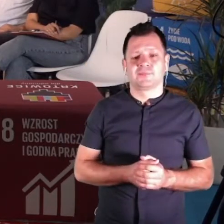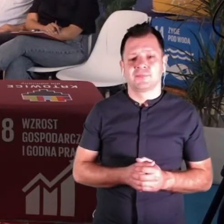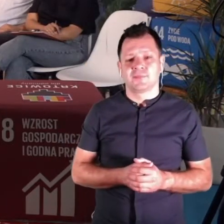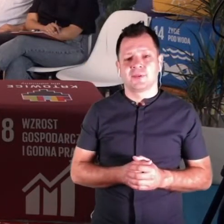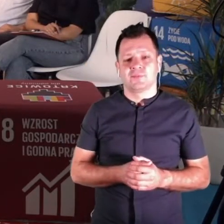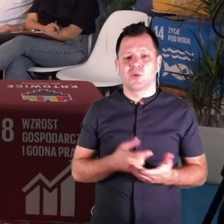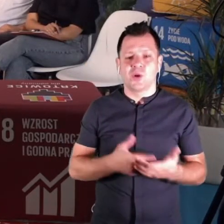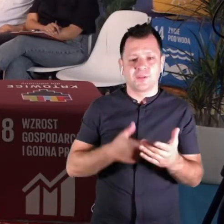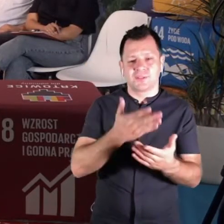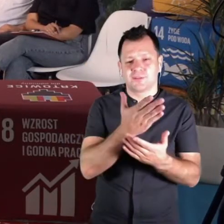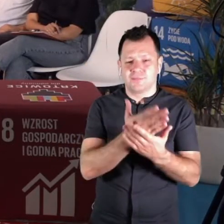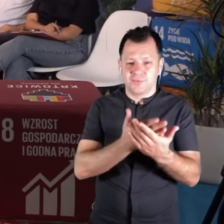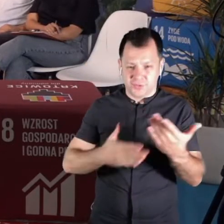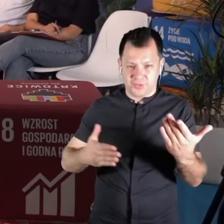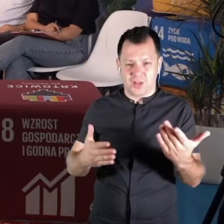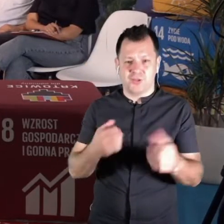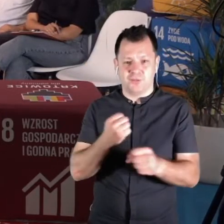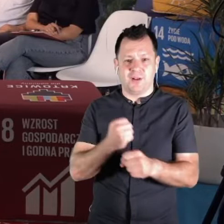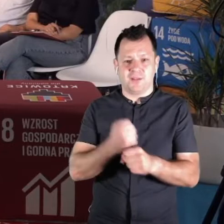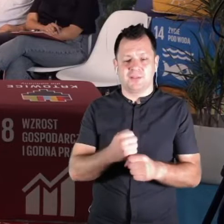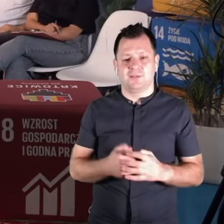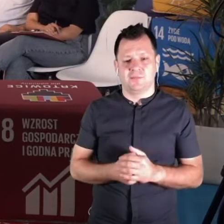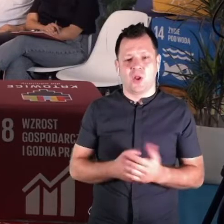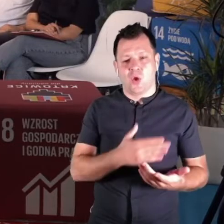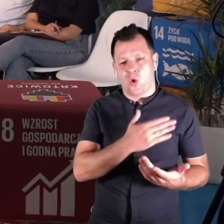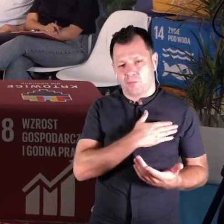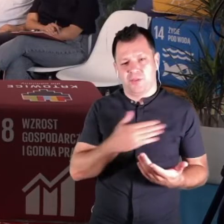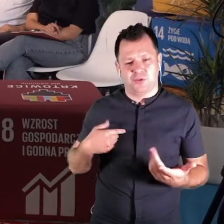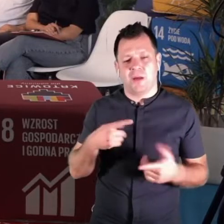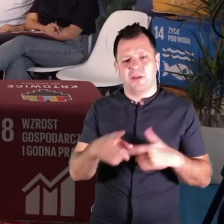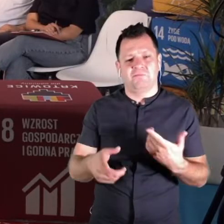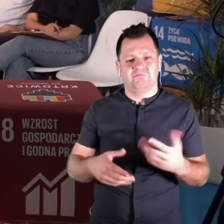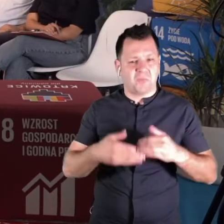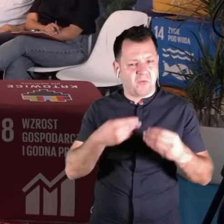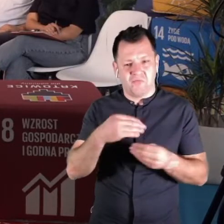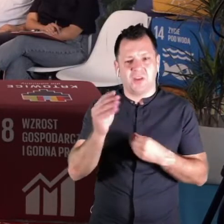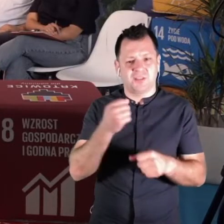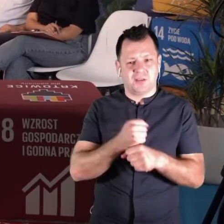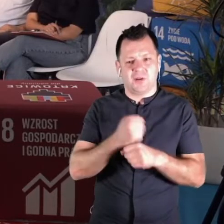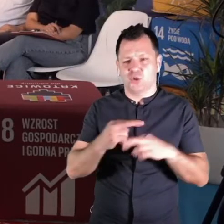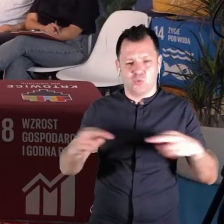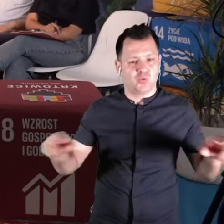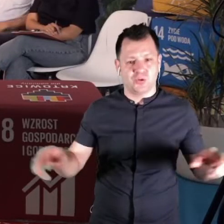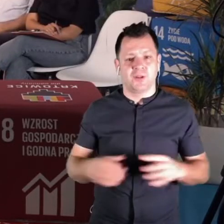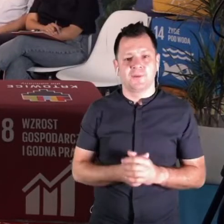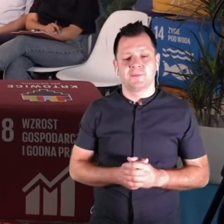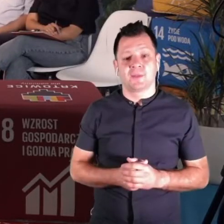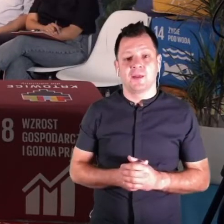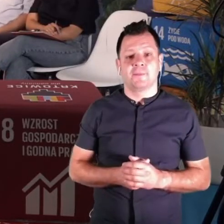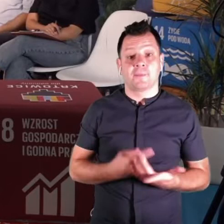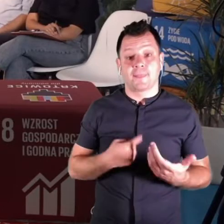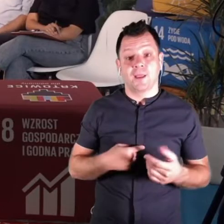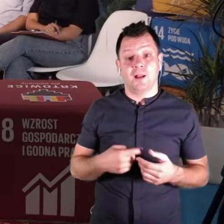We have a lot of different tasks. But we all believe that when we use this